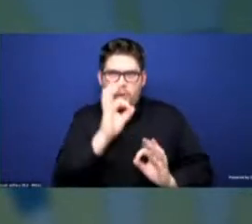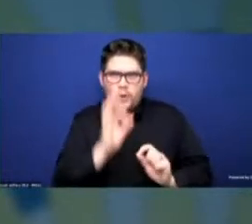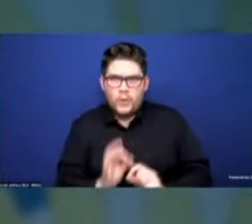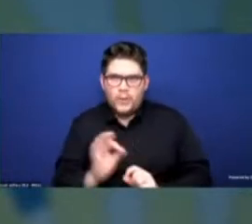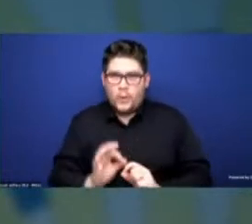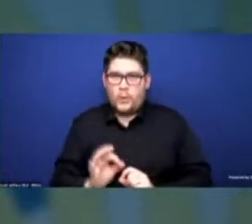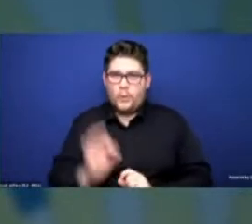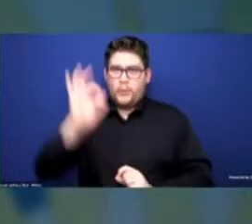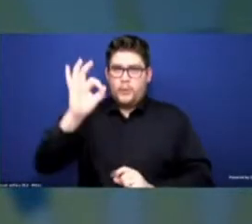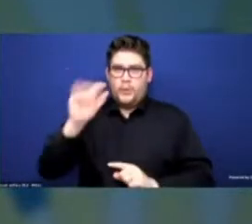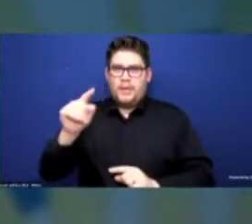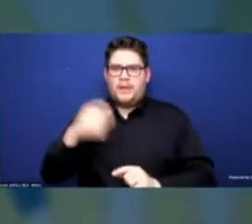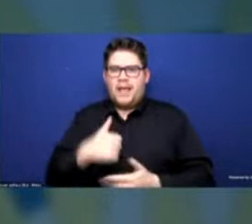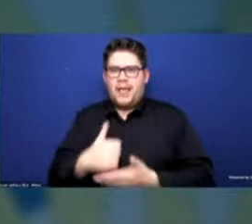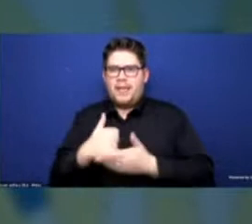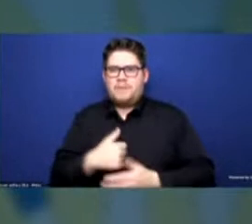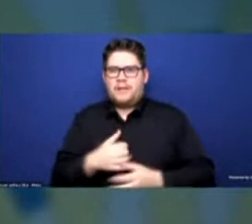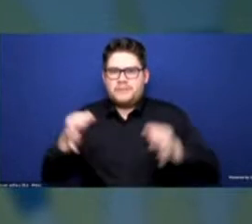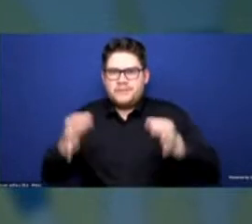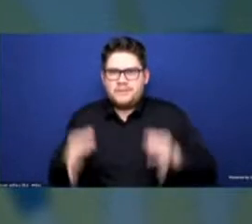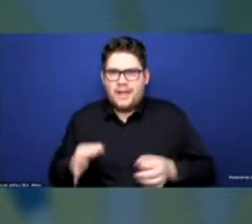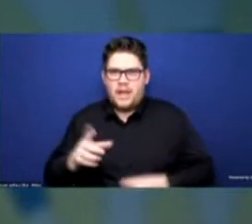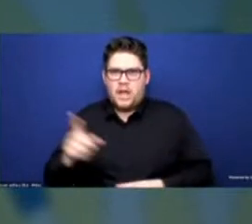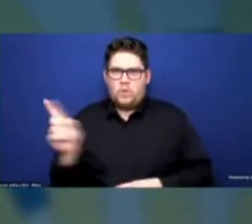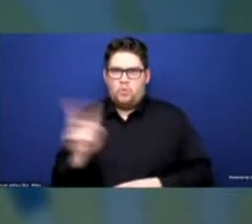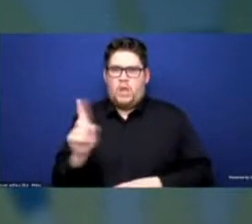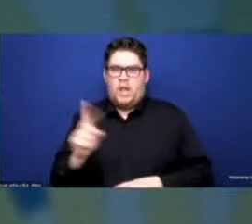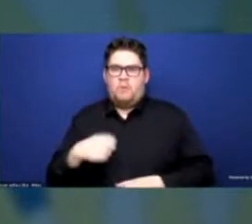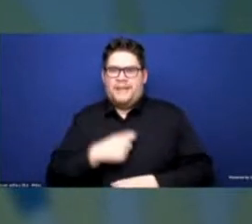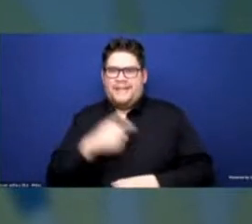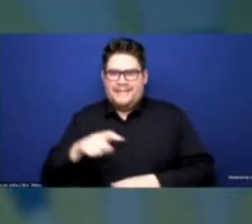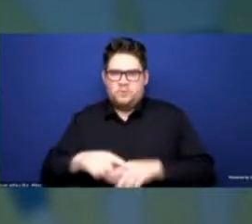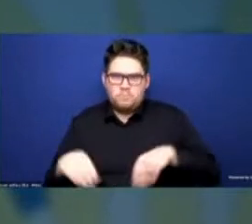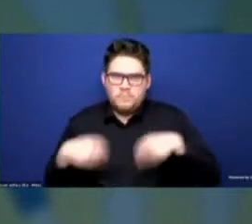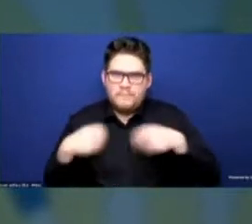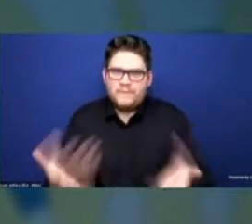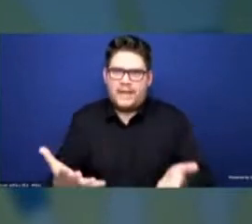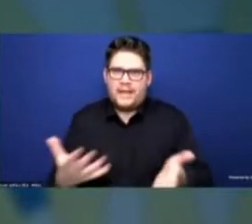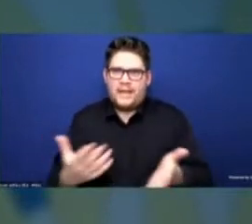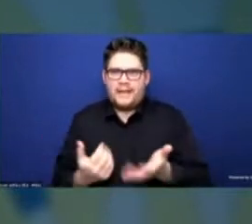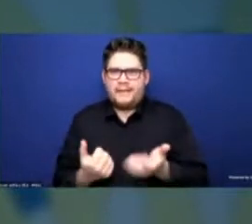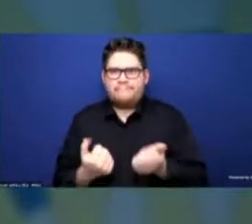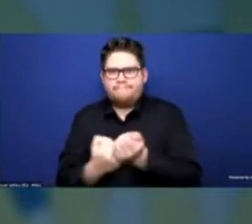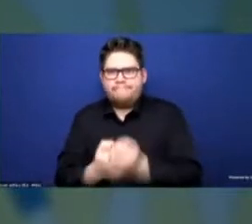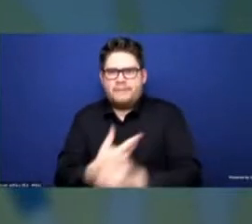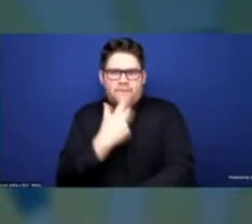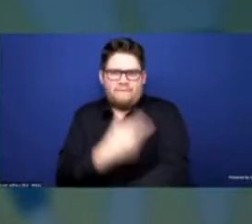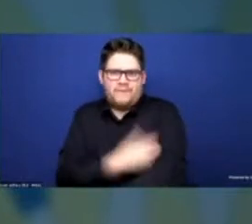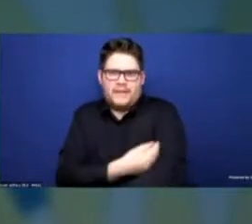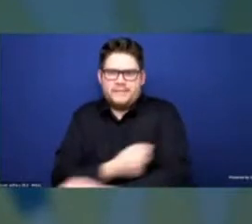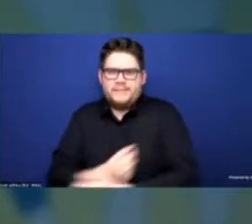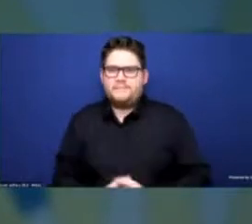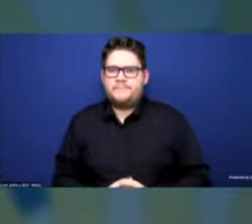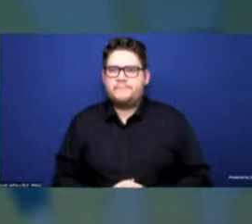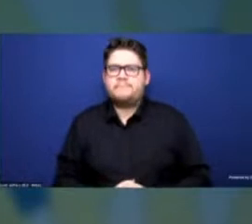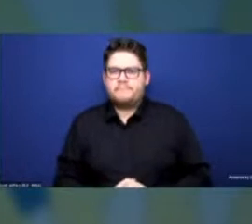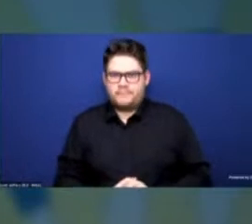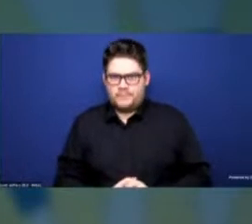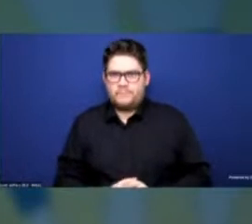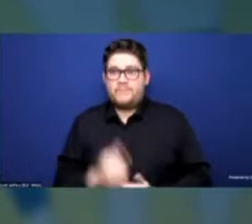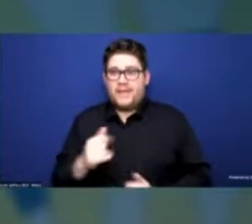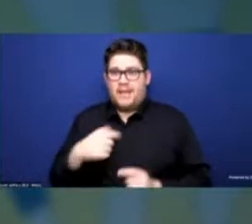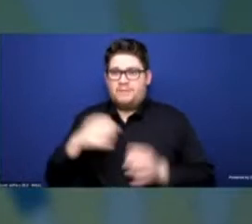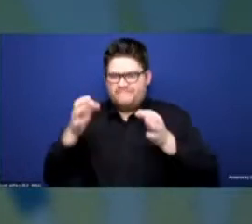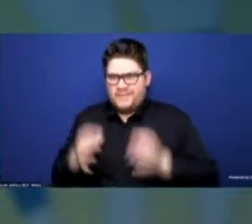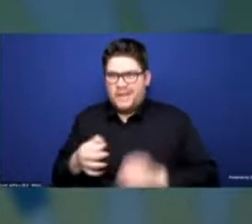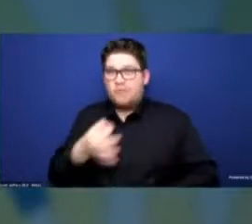provide immunization to workers in the community in Whistler. We've seen ongoing high rates of transmission in Surrey.